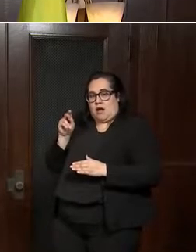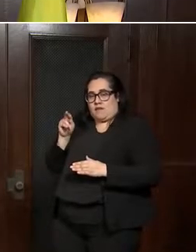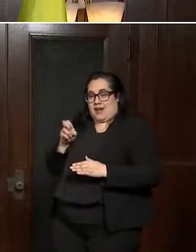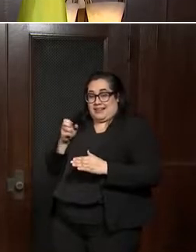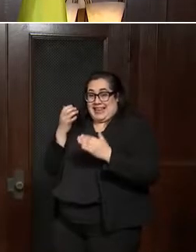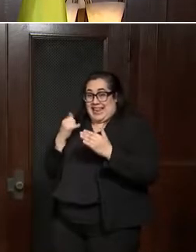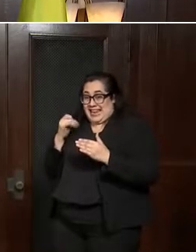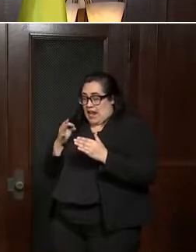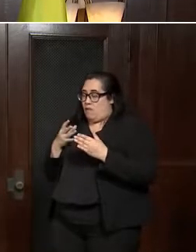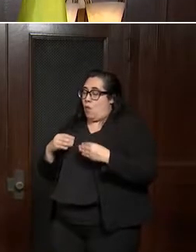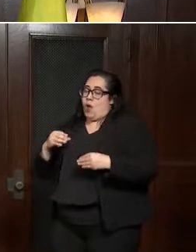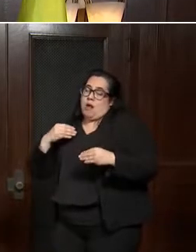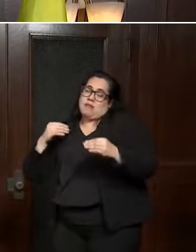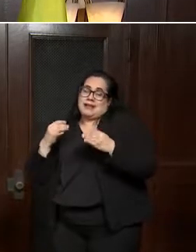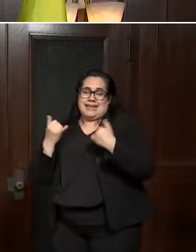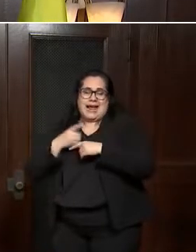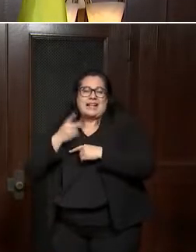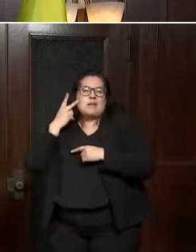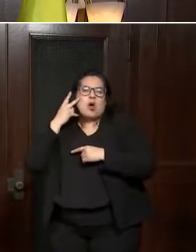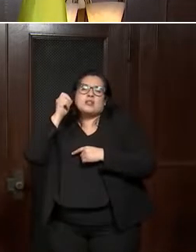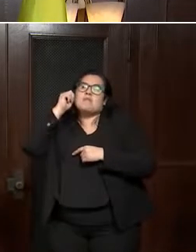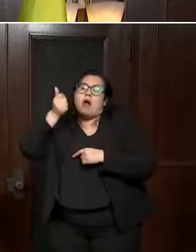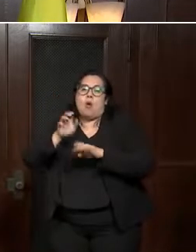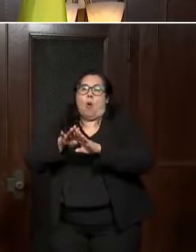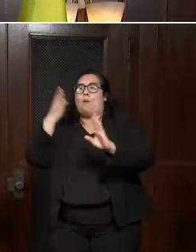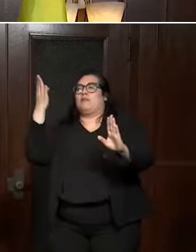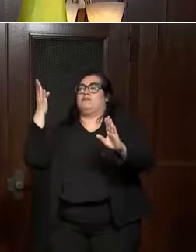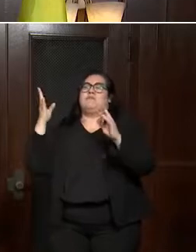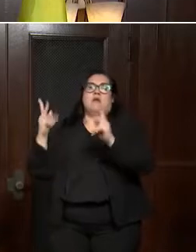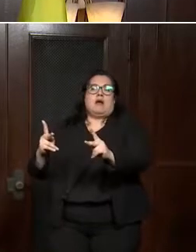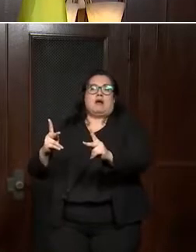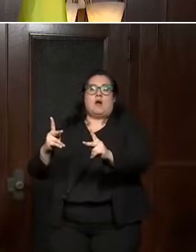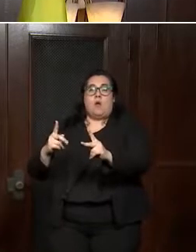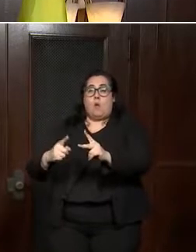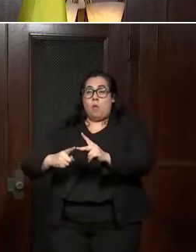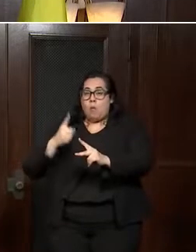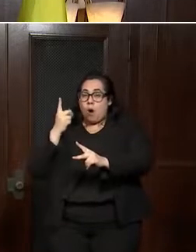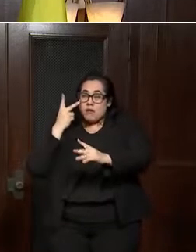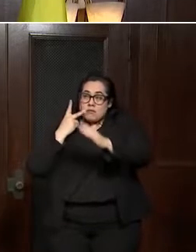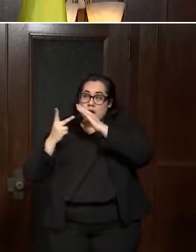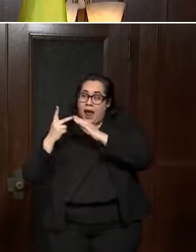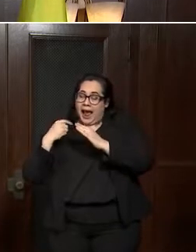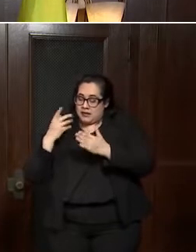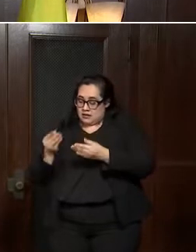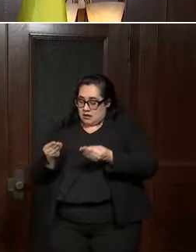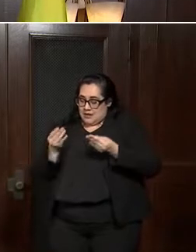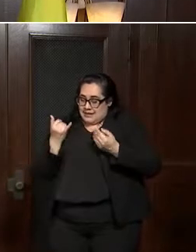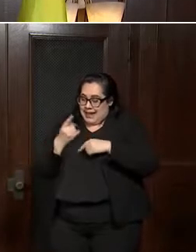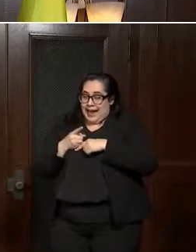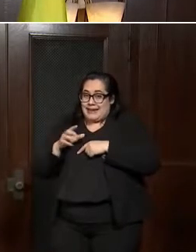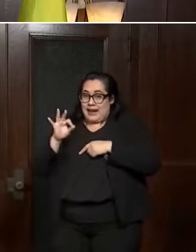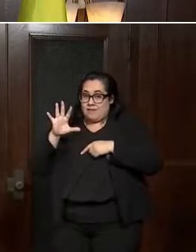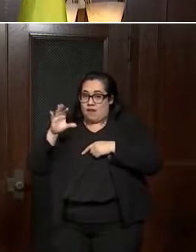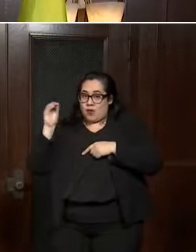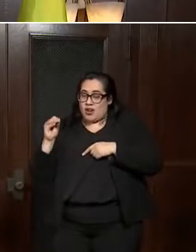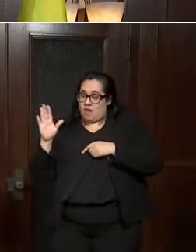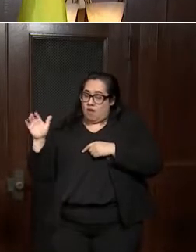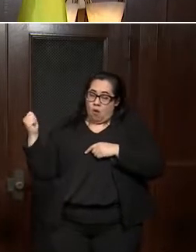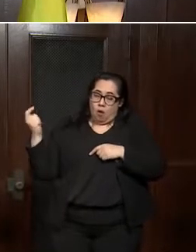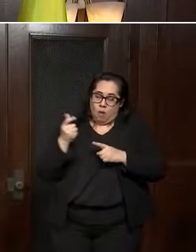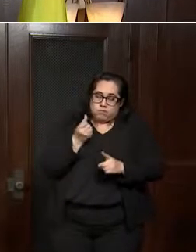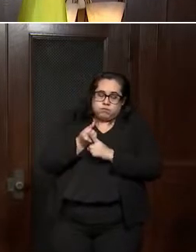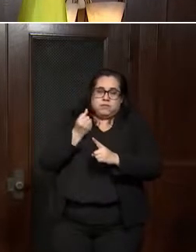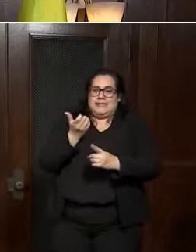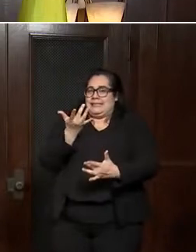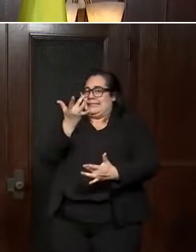up today, let's say we opened everything up tomorrow, one projection that was shared with me today said that 95% of us would get